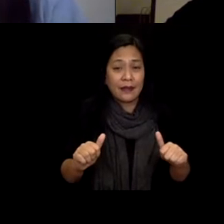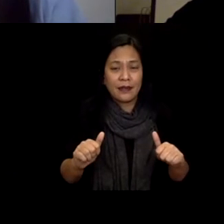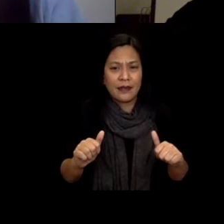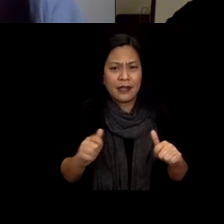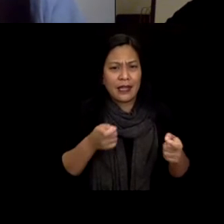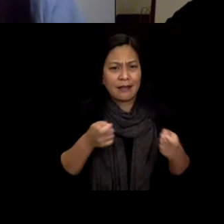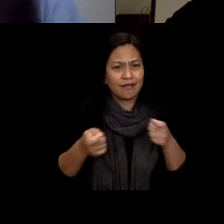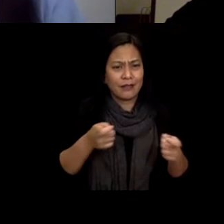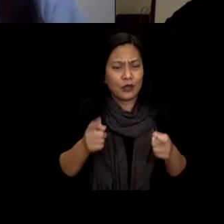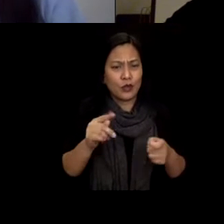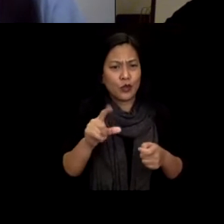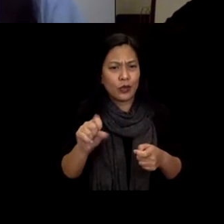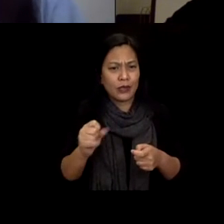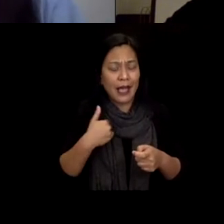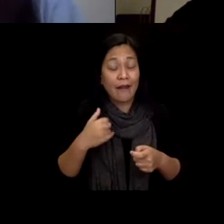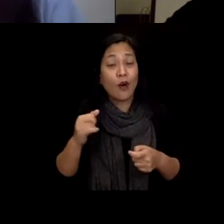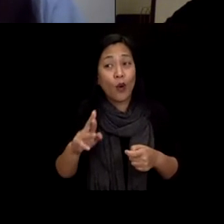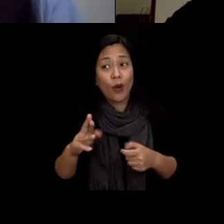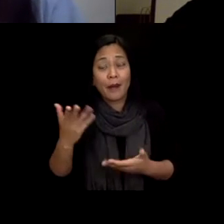are some of the challenges you're facing?